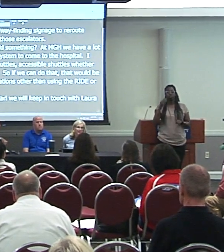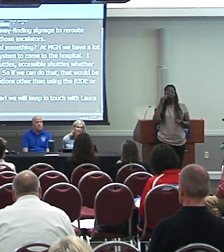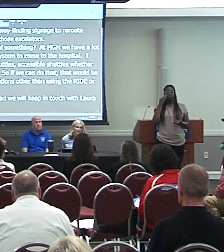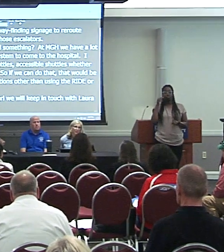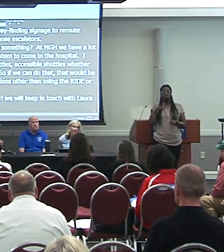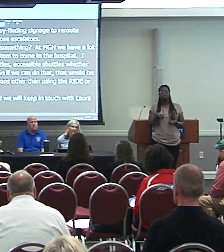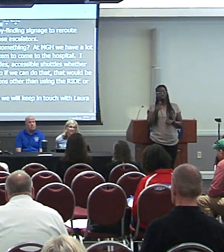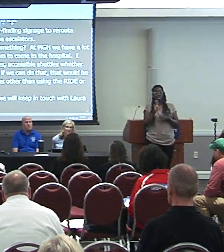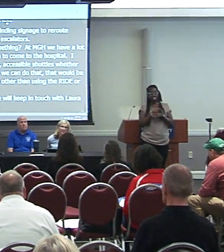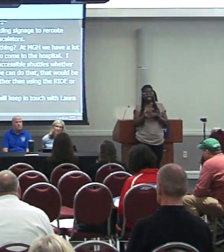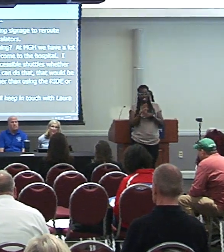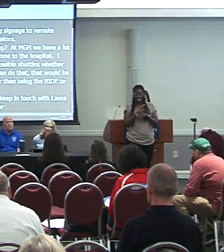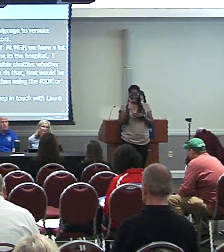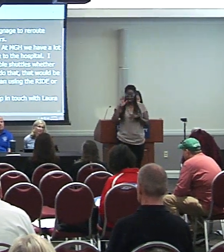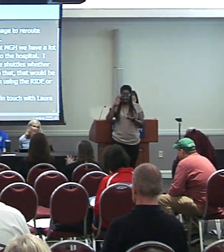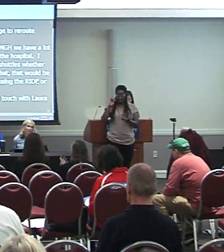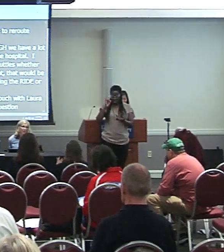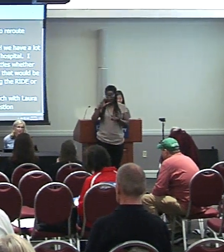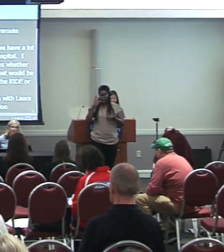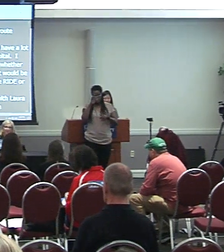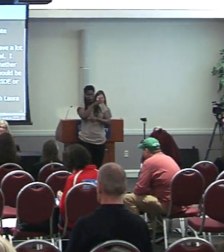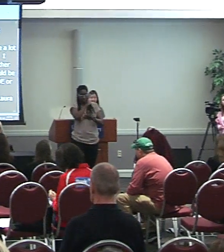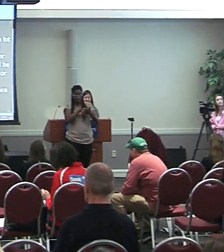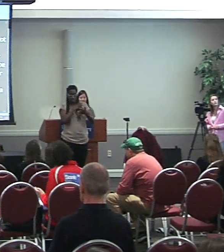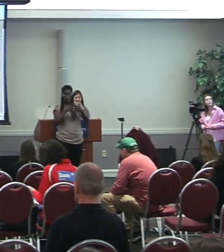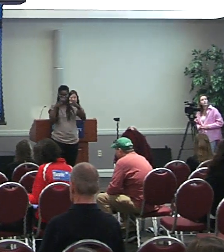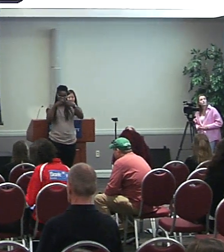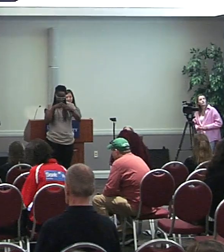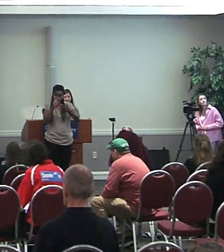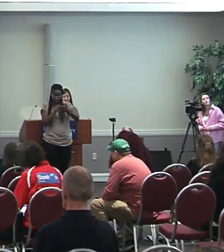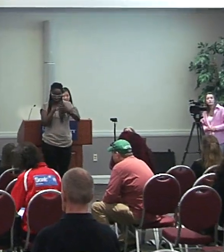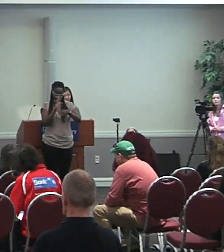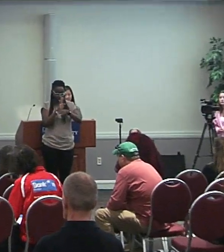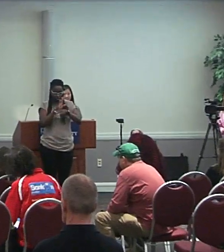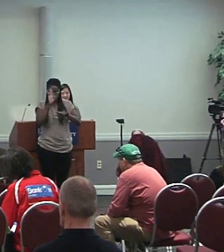busy schedule, so I want to ask, does anybody have a final question for Mayor Wu?